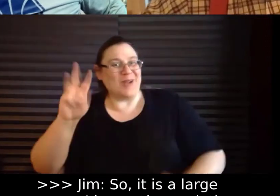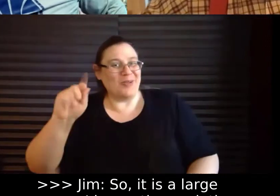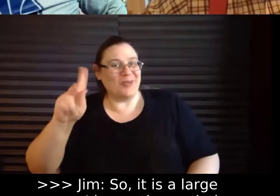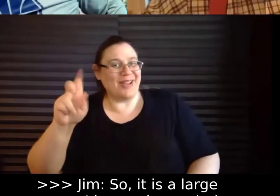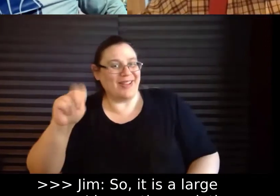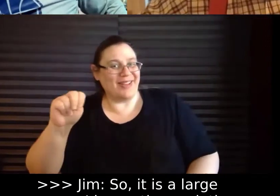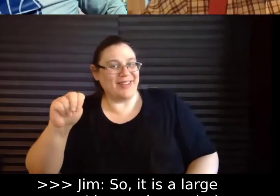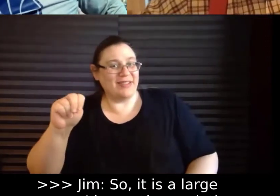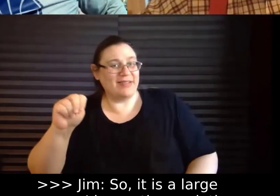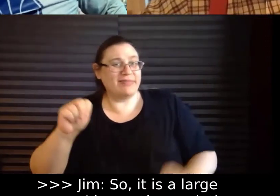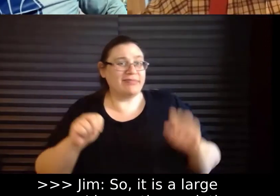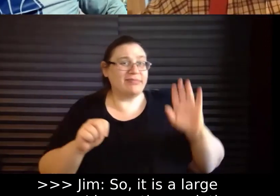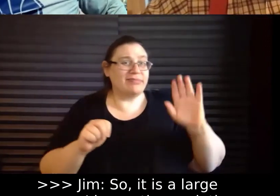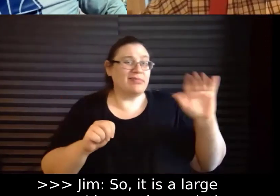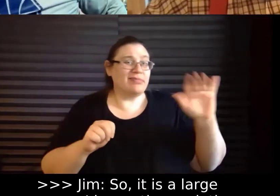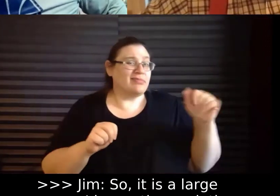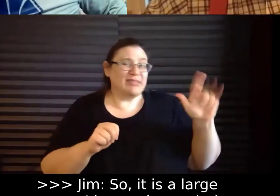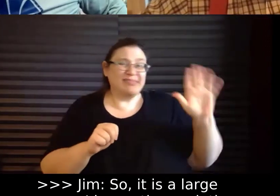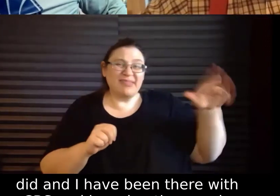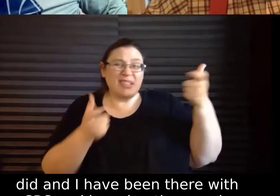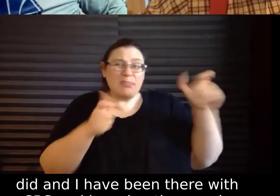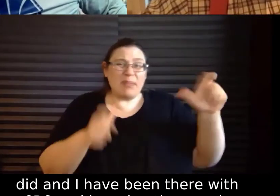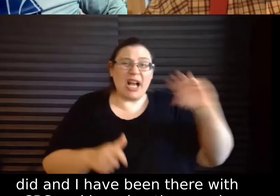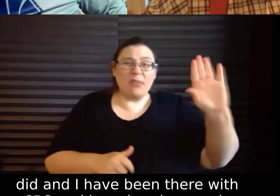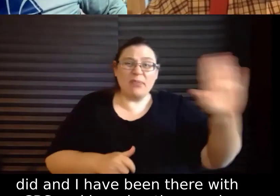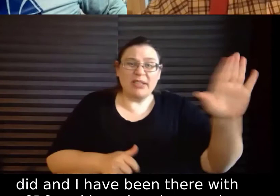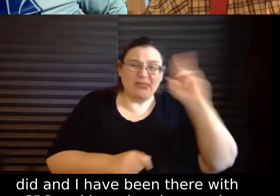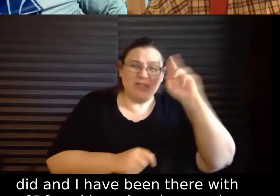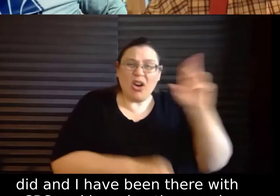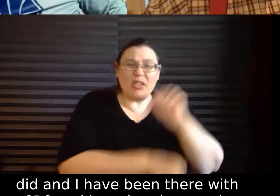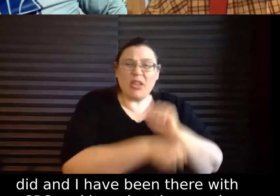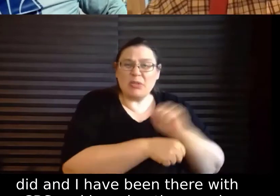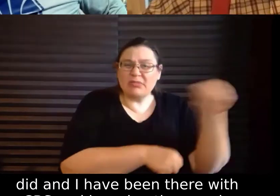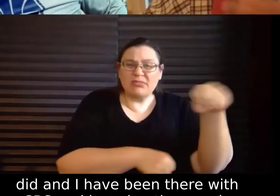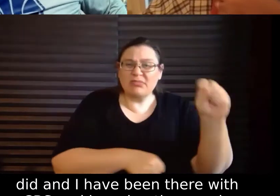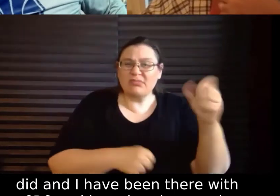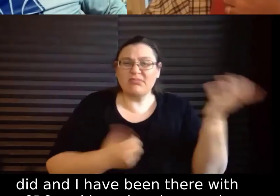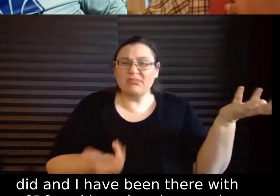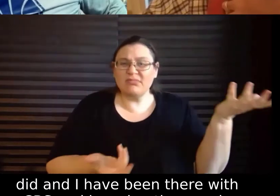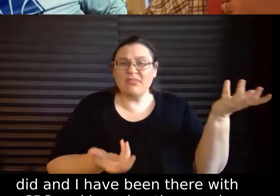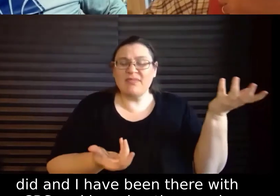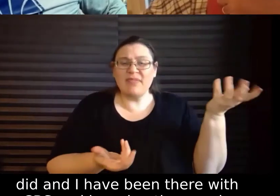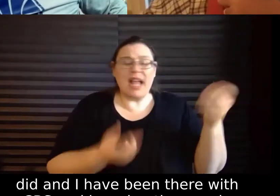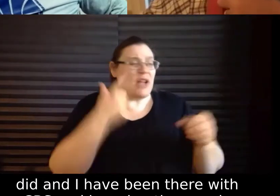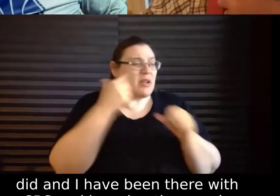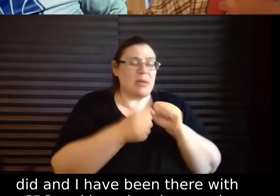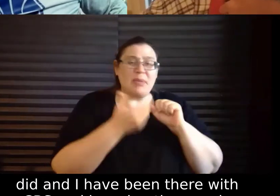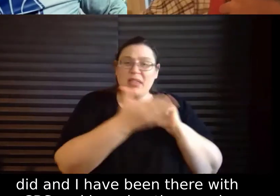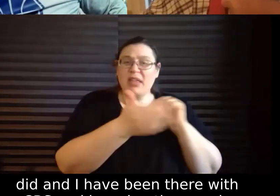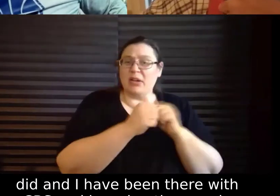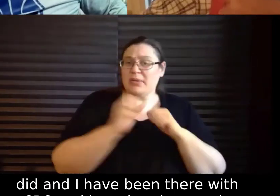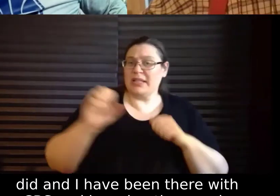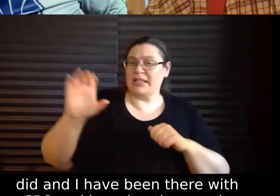company, right? Yeah. And so, look, I honor the work that they did. Indeed, I remember being there with CBS and